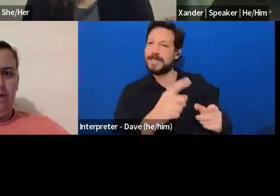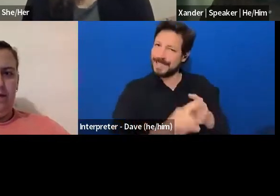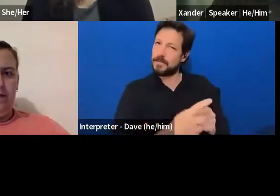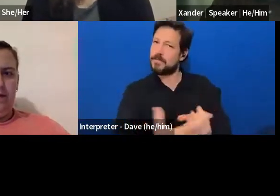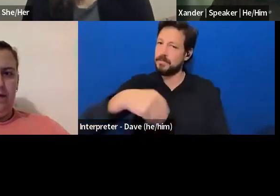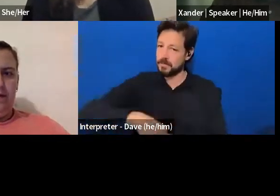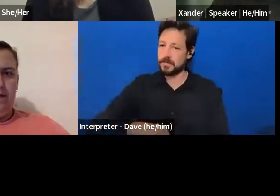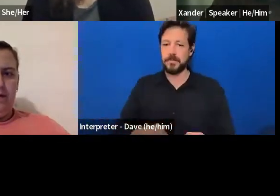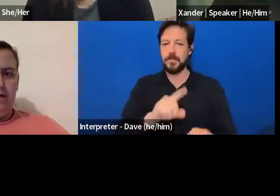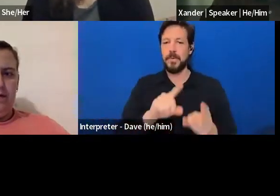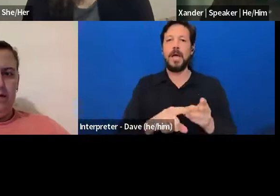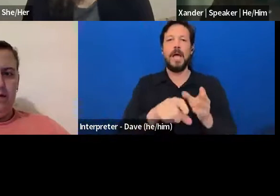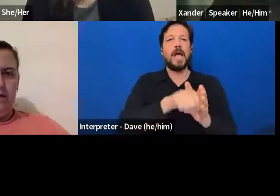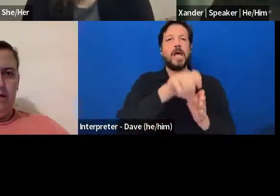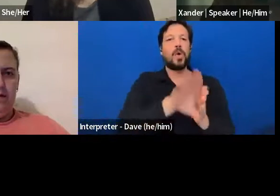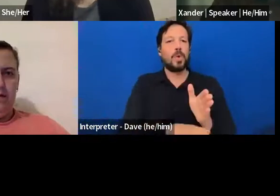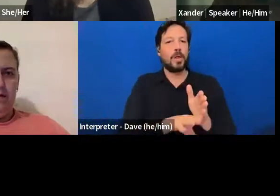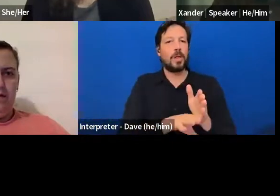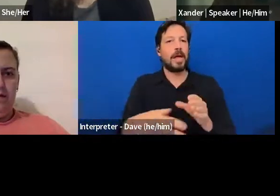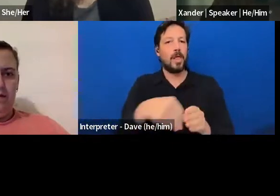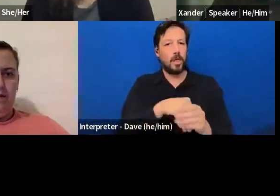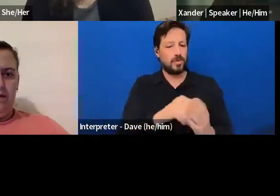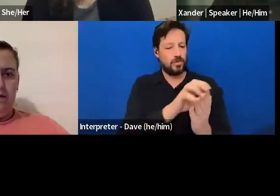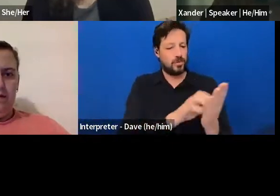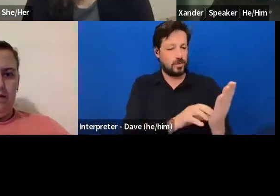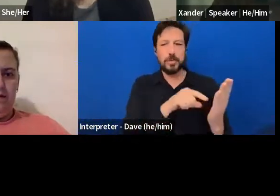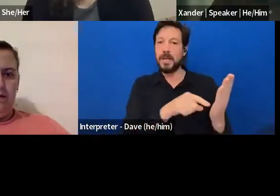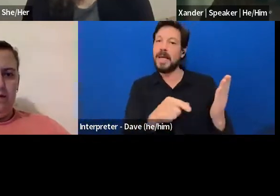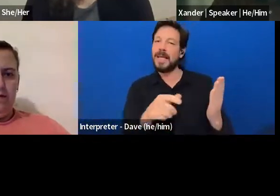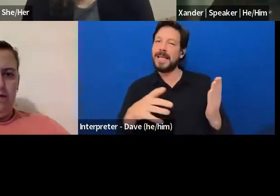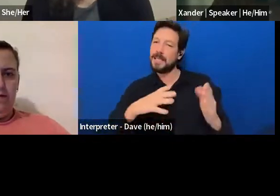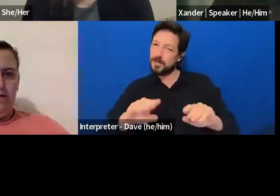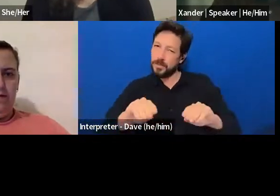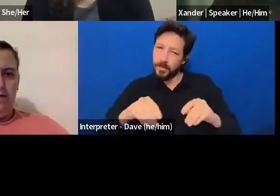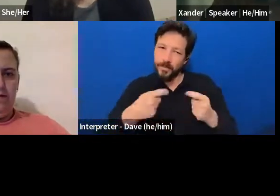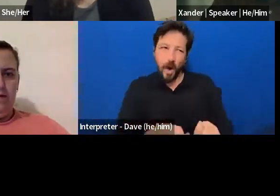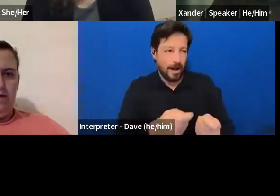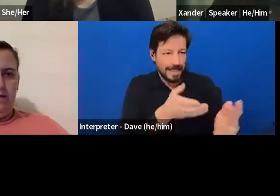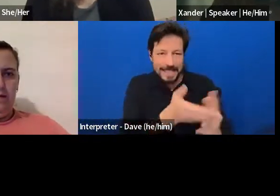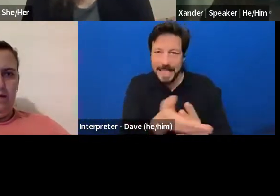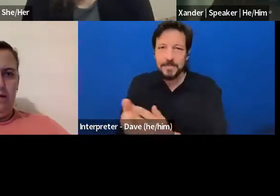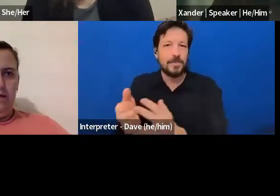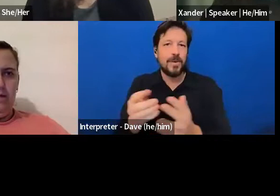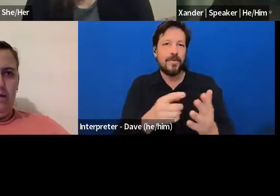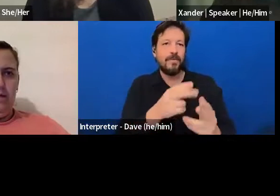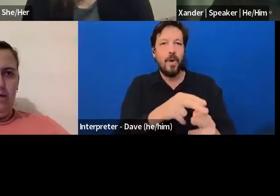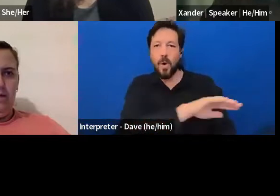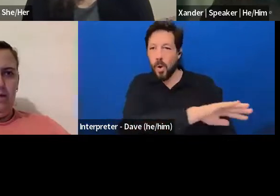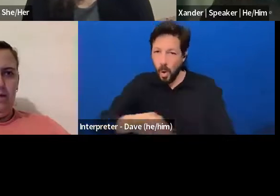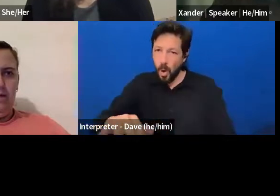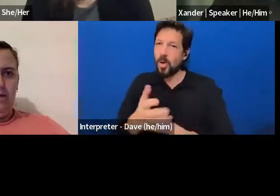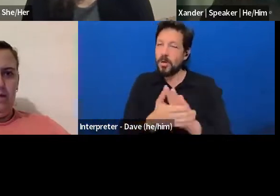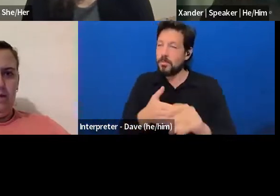Curriculum inclusion. Curriculum is delivered accessibly, so all children are included in the same